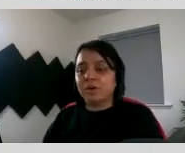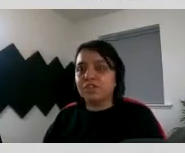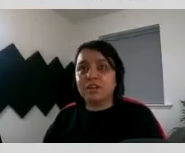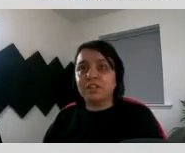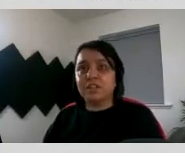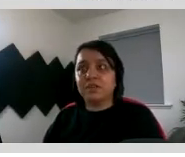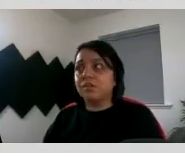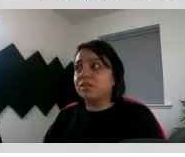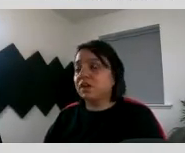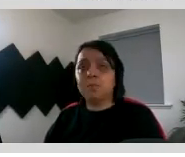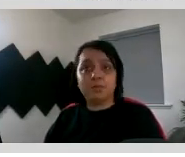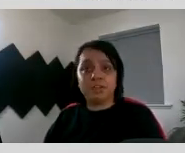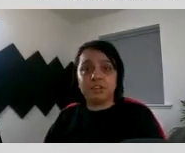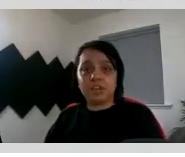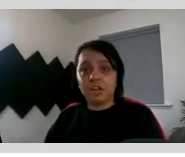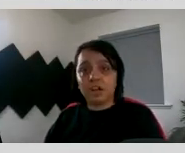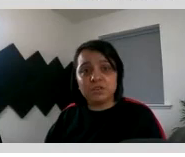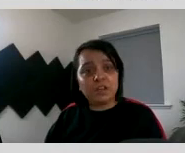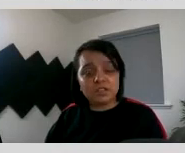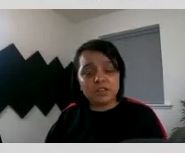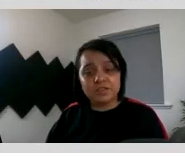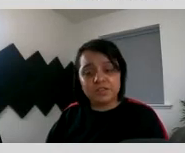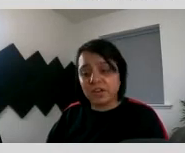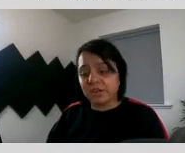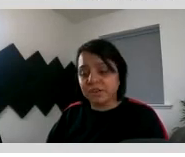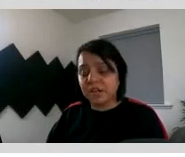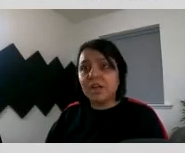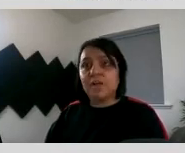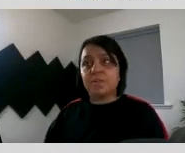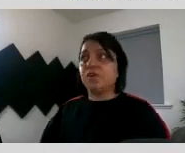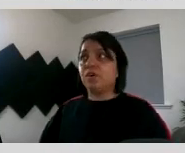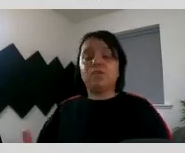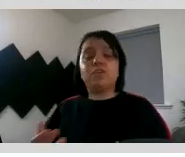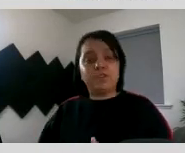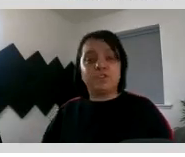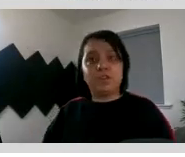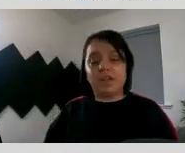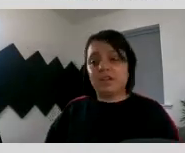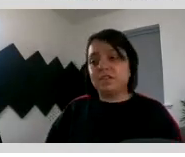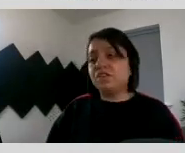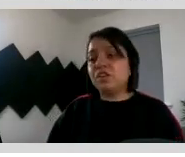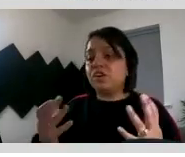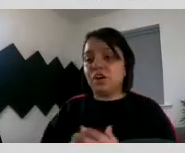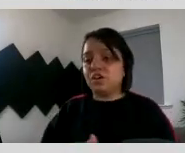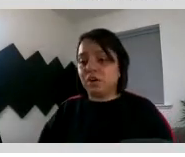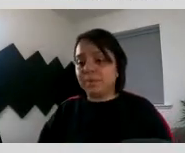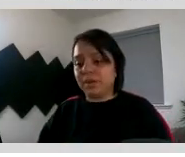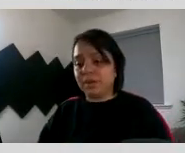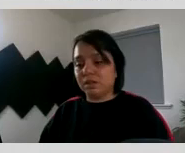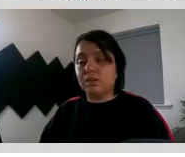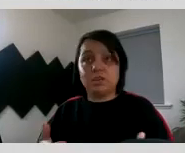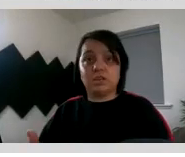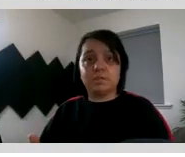good question to ask as a girl, because I'm British and I still get scared of certain areas. You know, if you're coming to the UK, say that you got a job